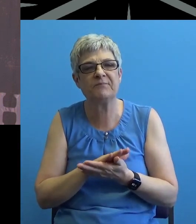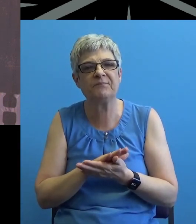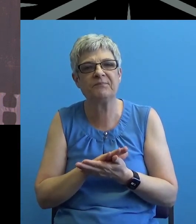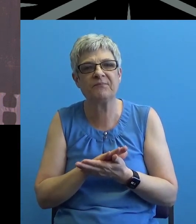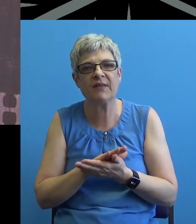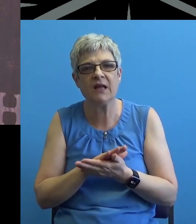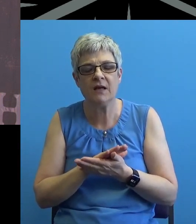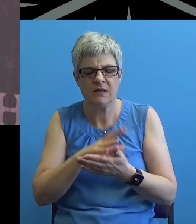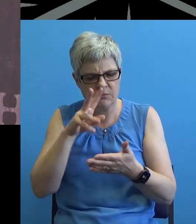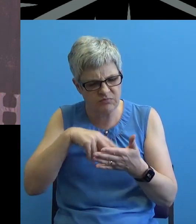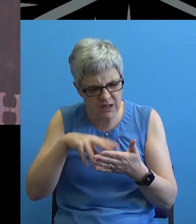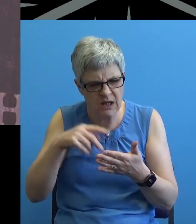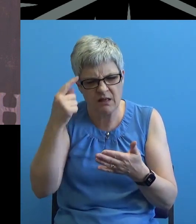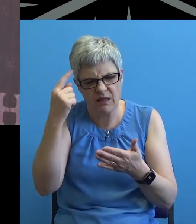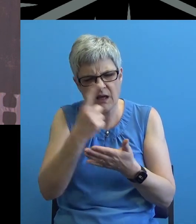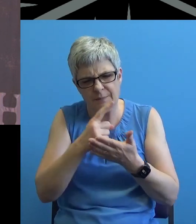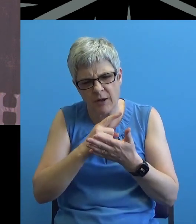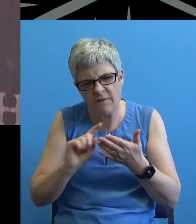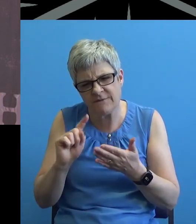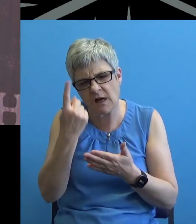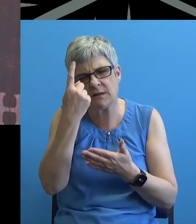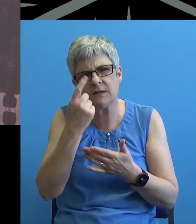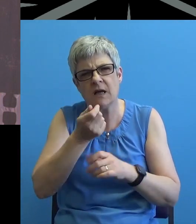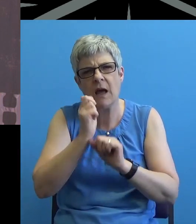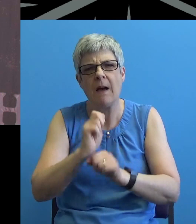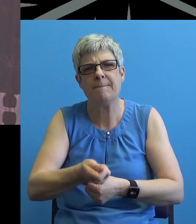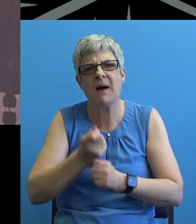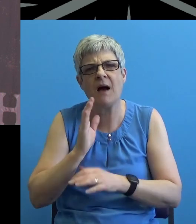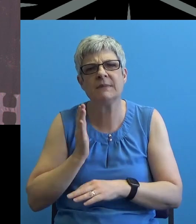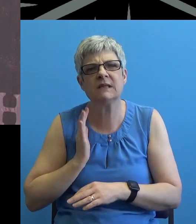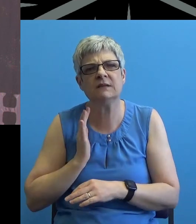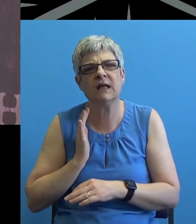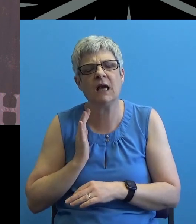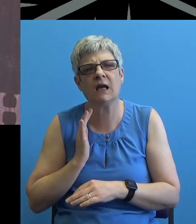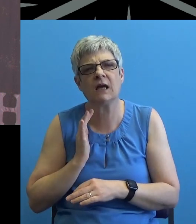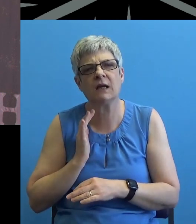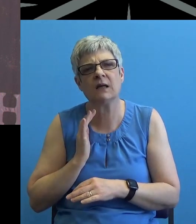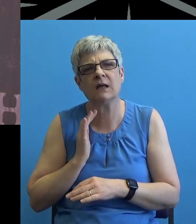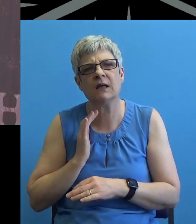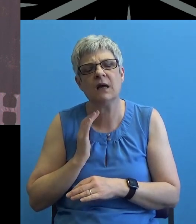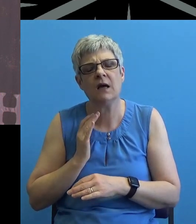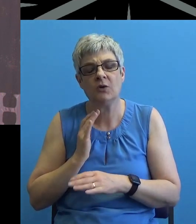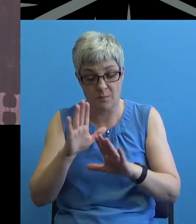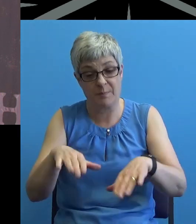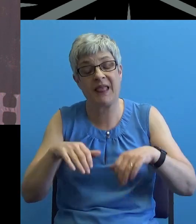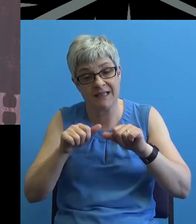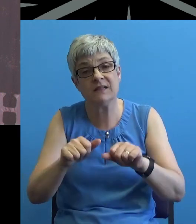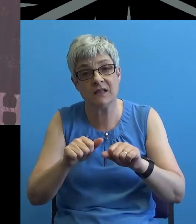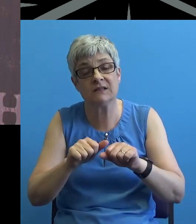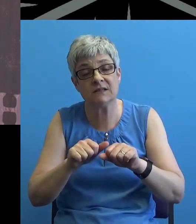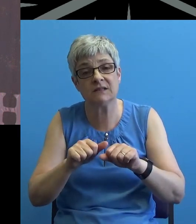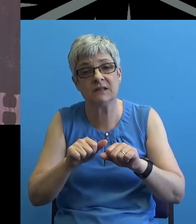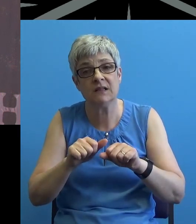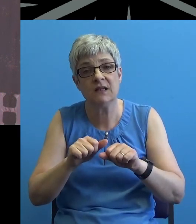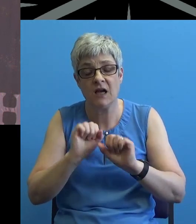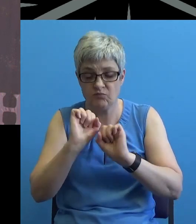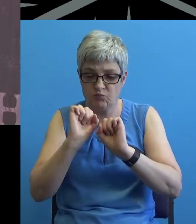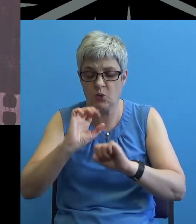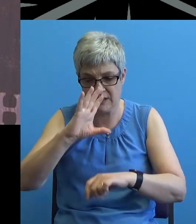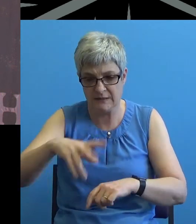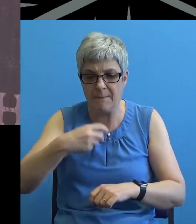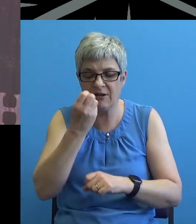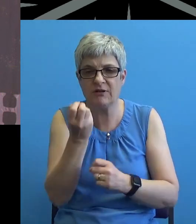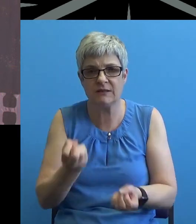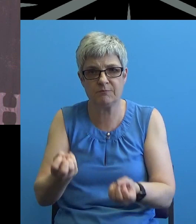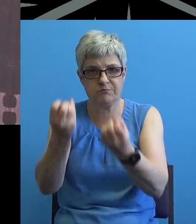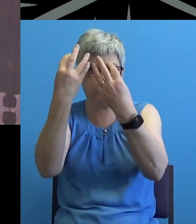As we read and think about that first Palm Sunday, May you bless us and may your Spirit fall